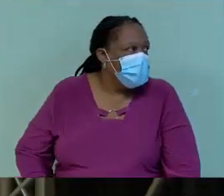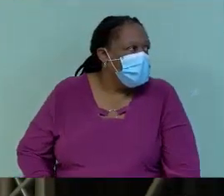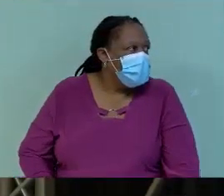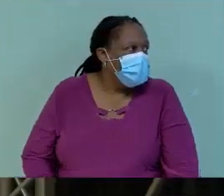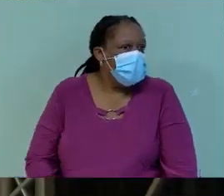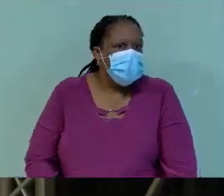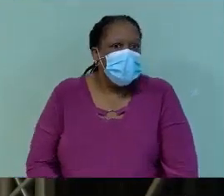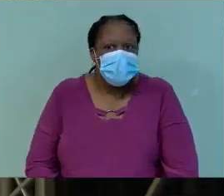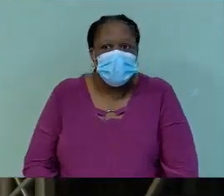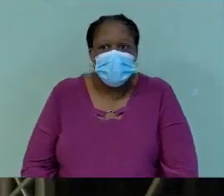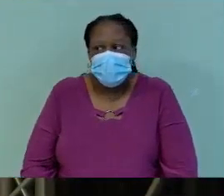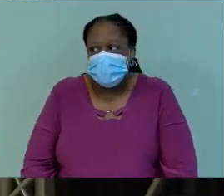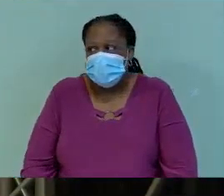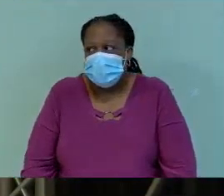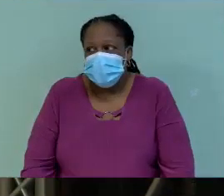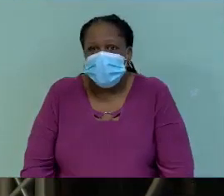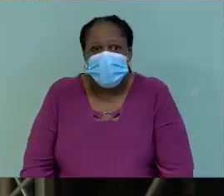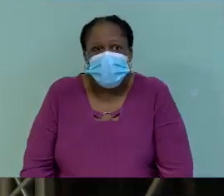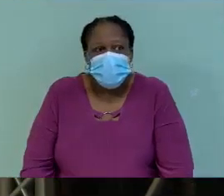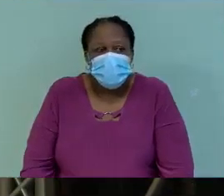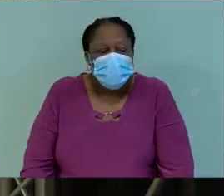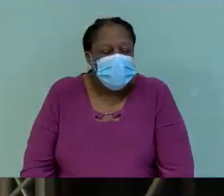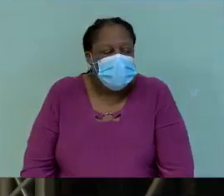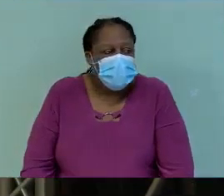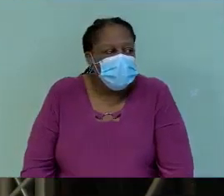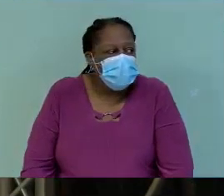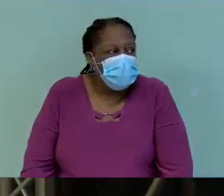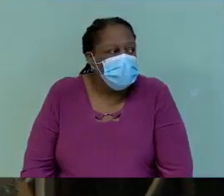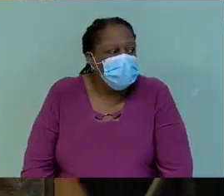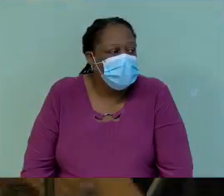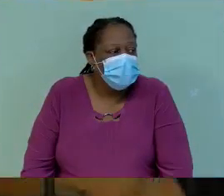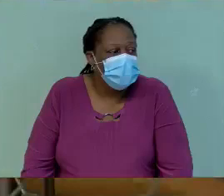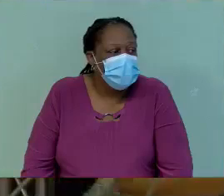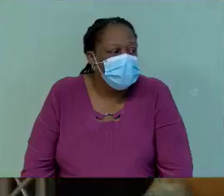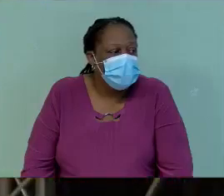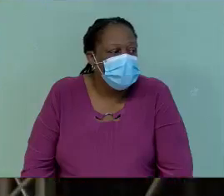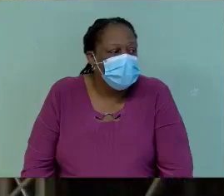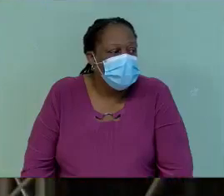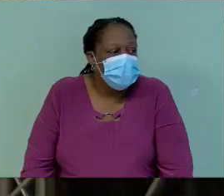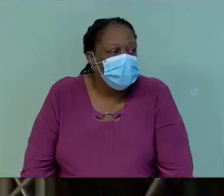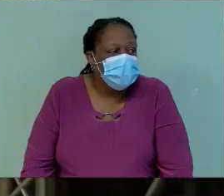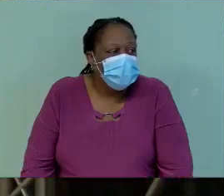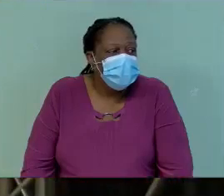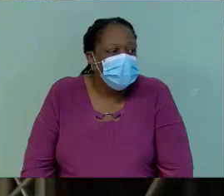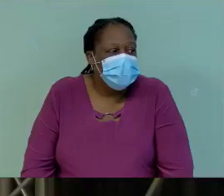even though they were asymptomatic throughout. Thank you.